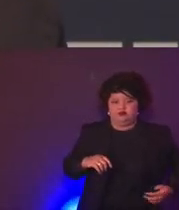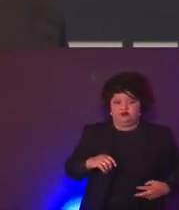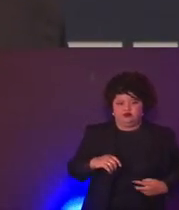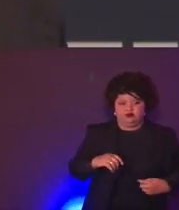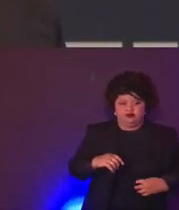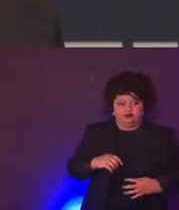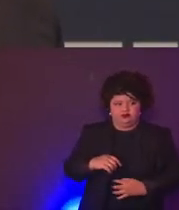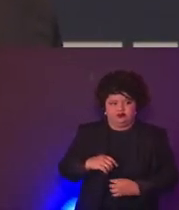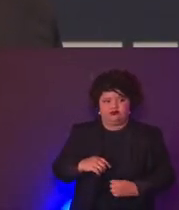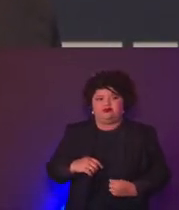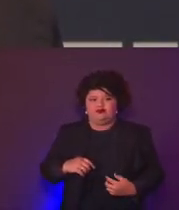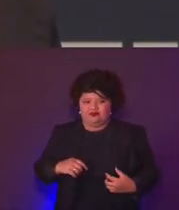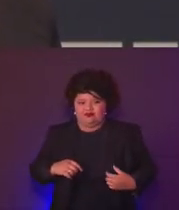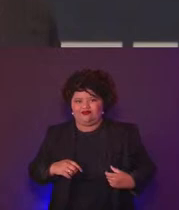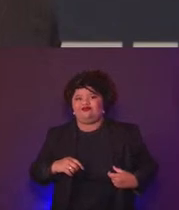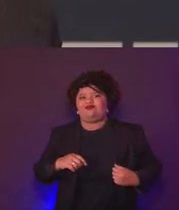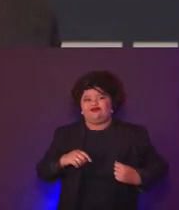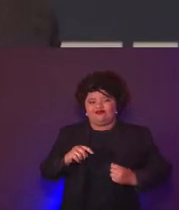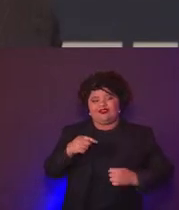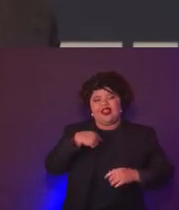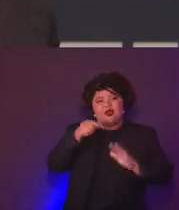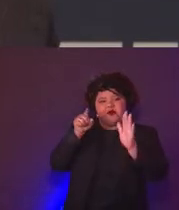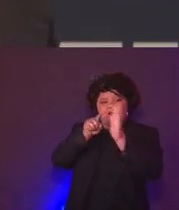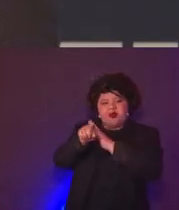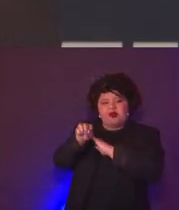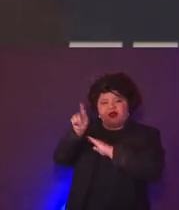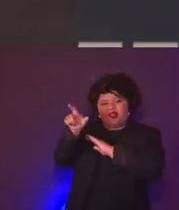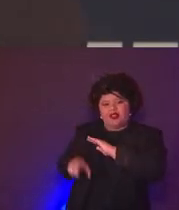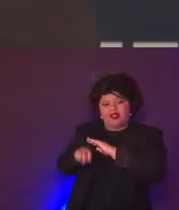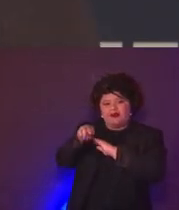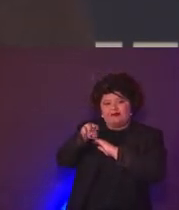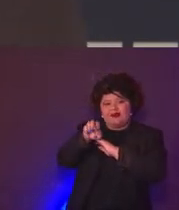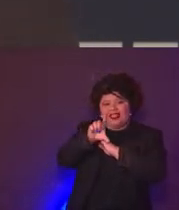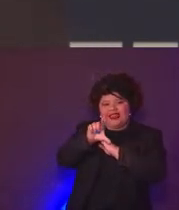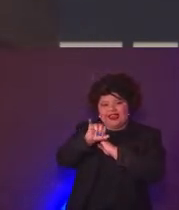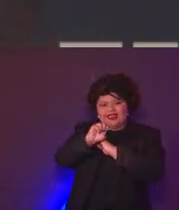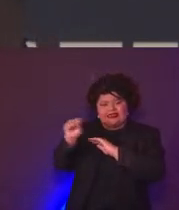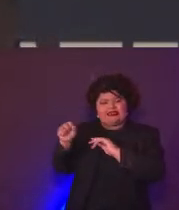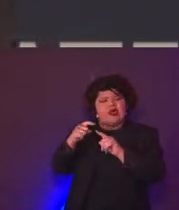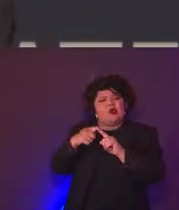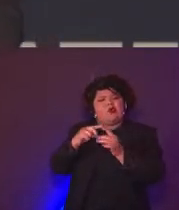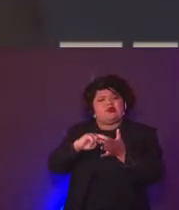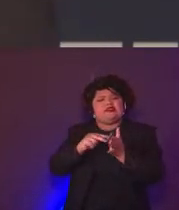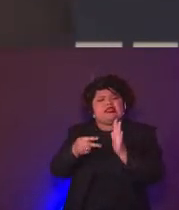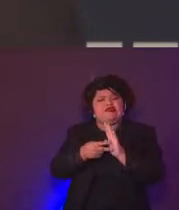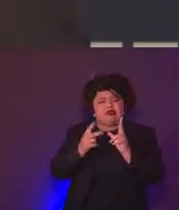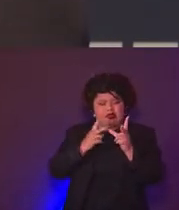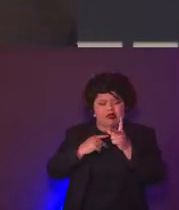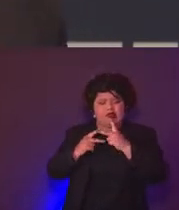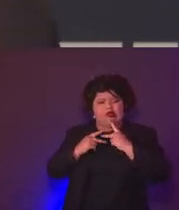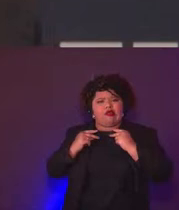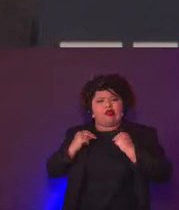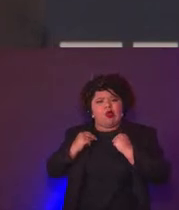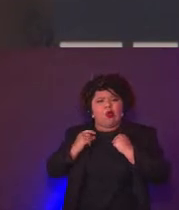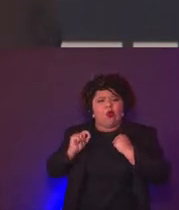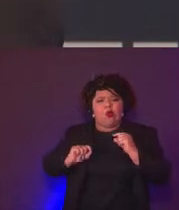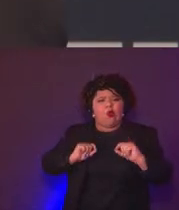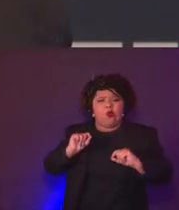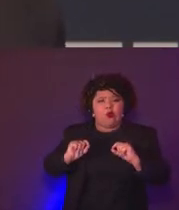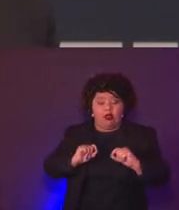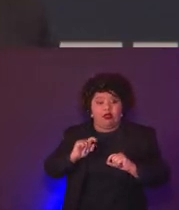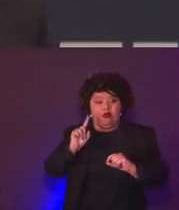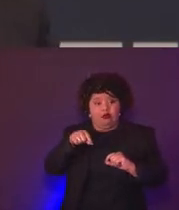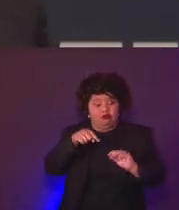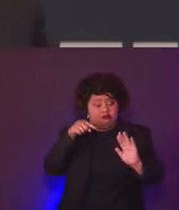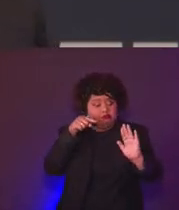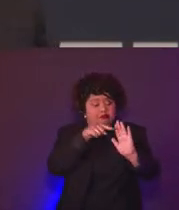I asked Melissa this afternoon, what do bow ties mean to Phil Meyer? And she asked her sister to ask him,